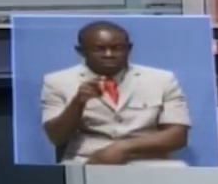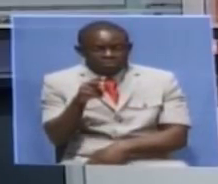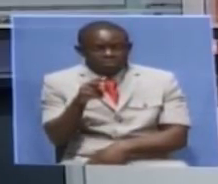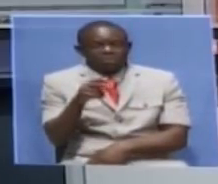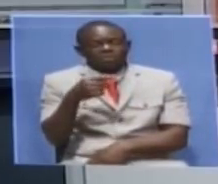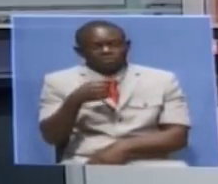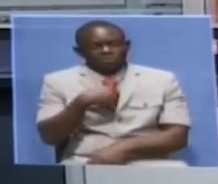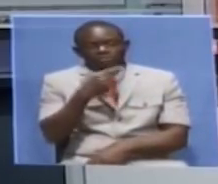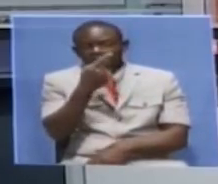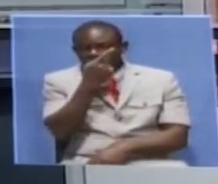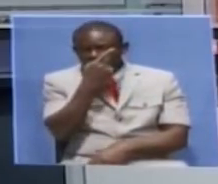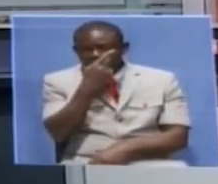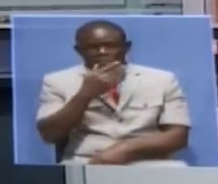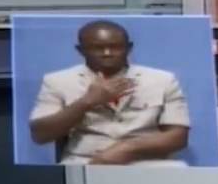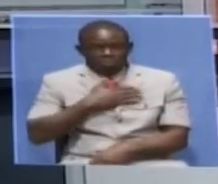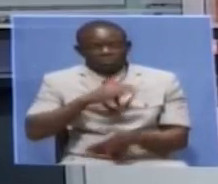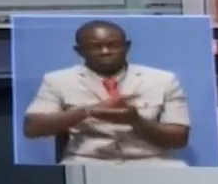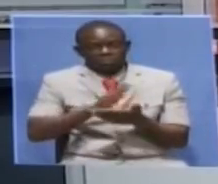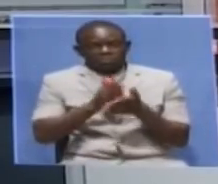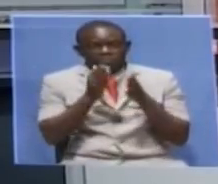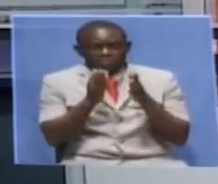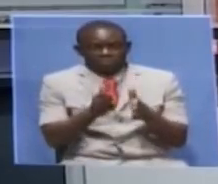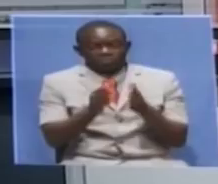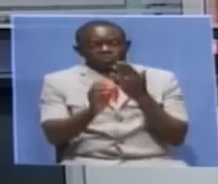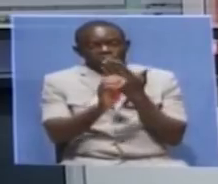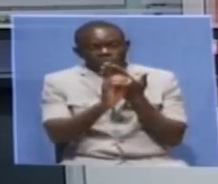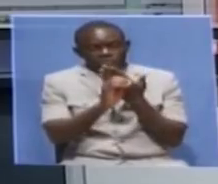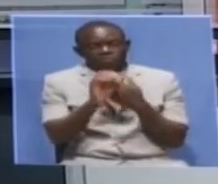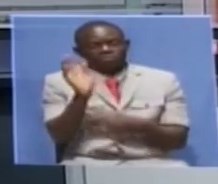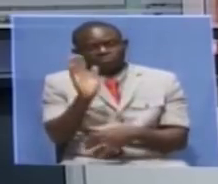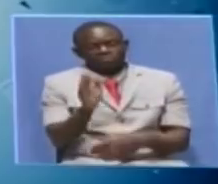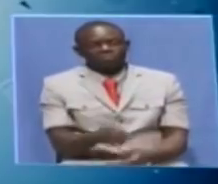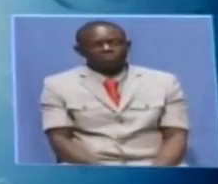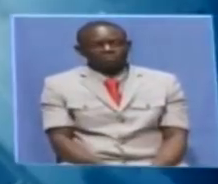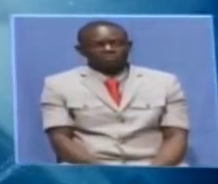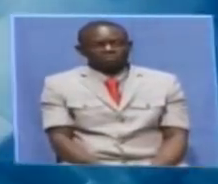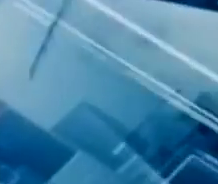From me, Patricia Ellis, my sign language interpreter, Obed Mamboy, is bye-bye for now.